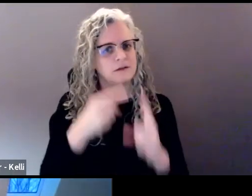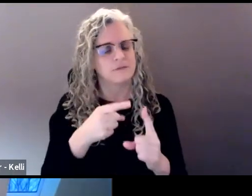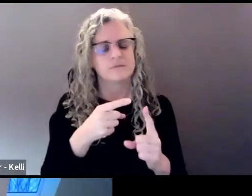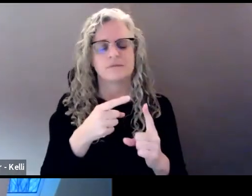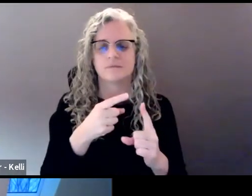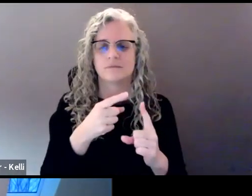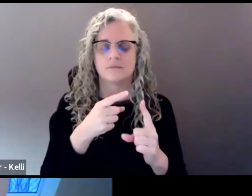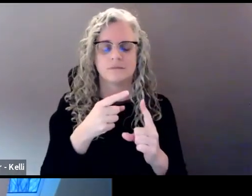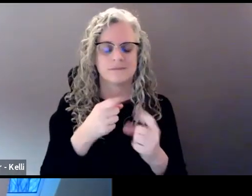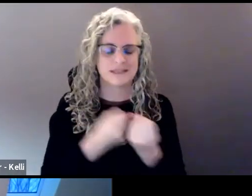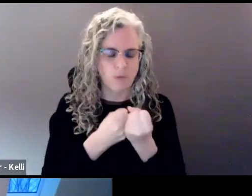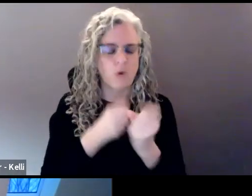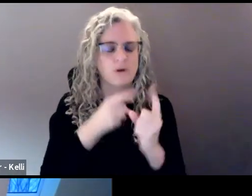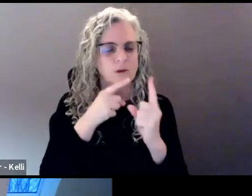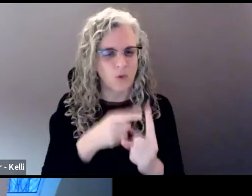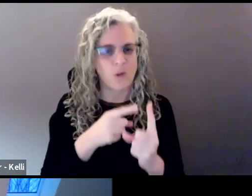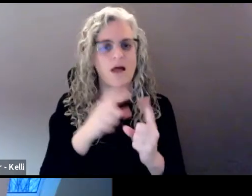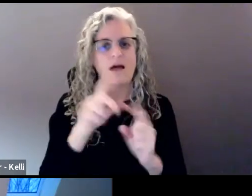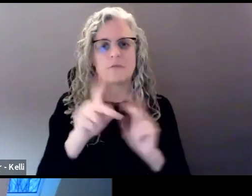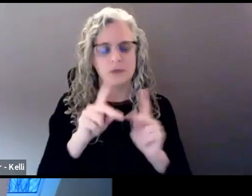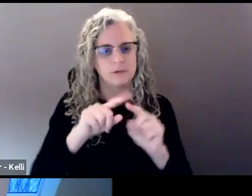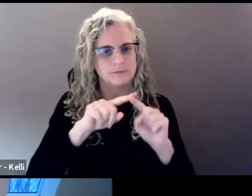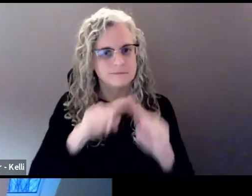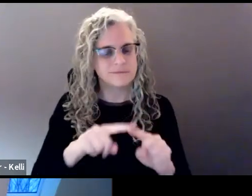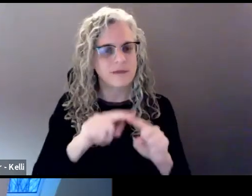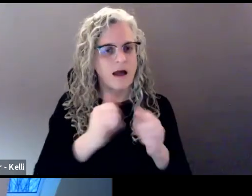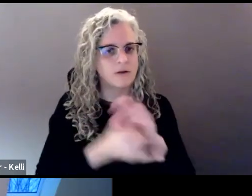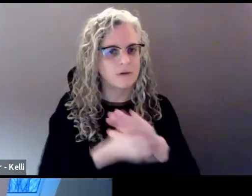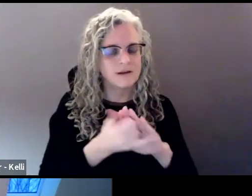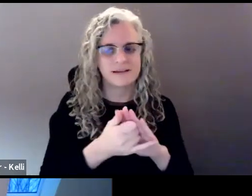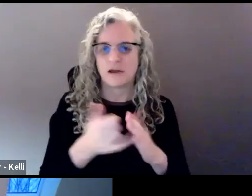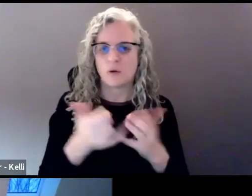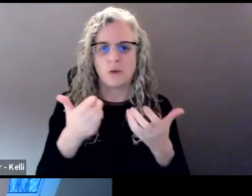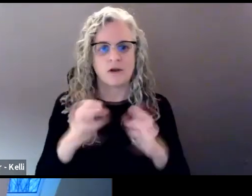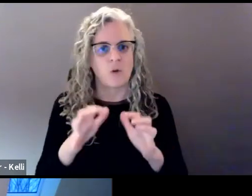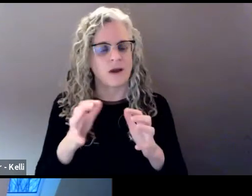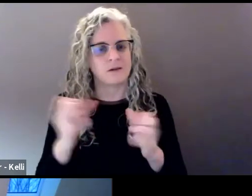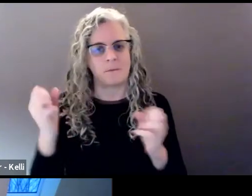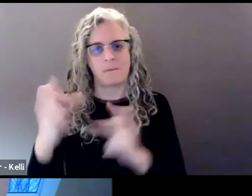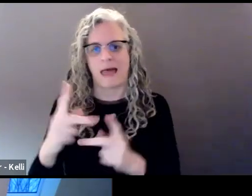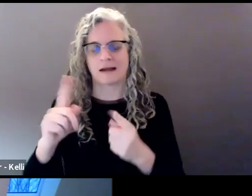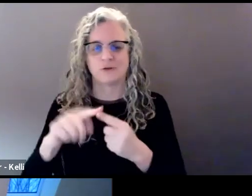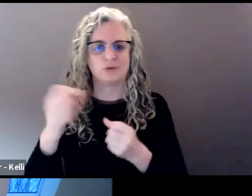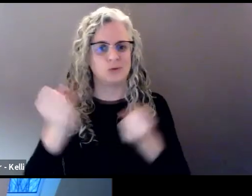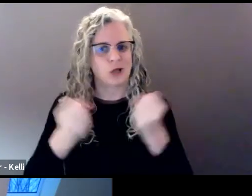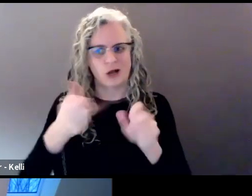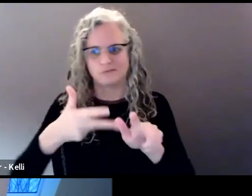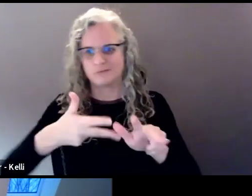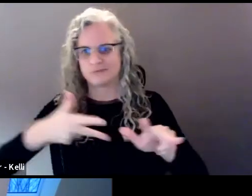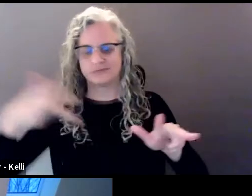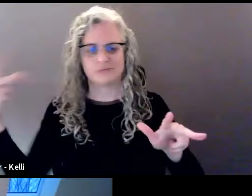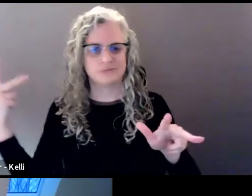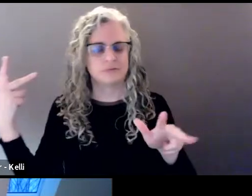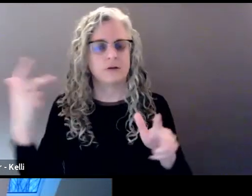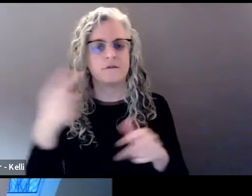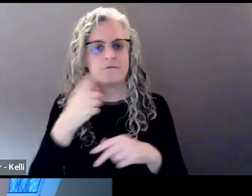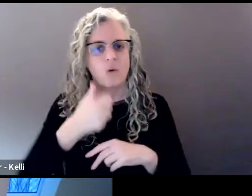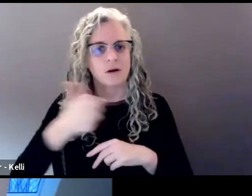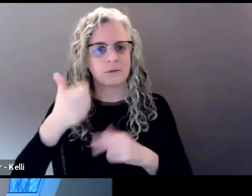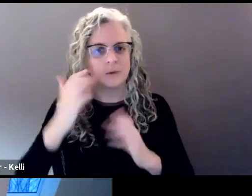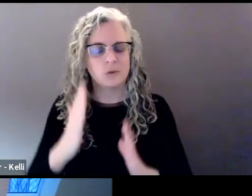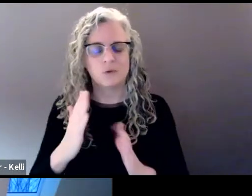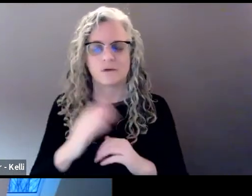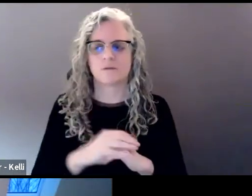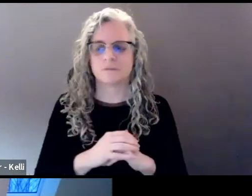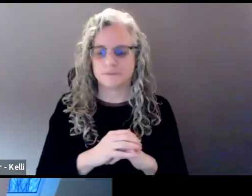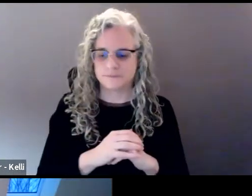area has routinely experienced high levels of traffic congestion from commuters and our public transit options are very